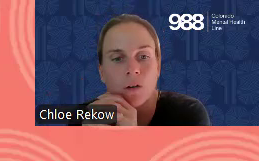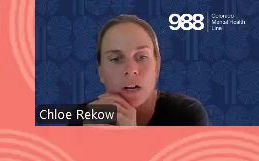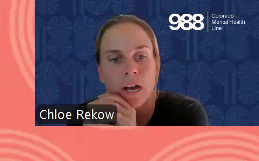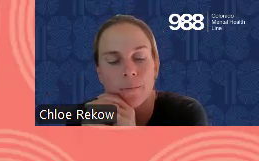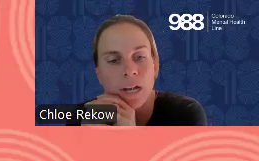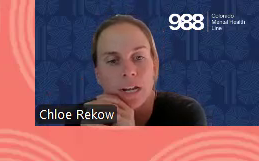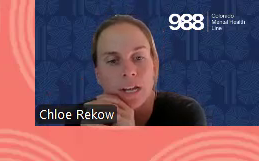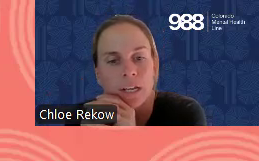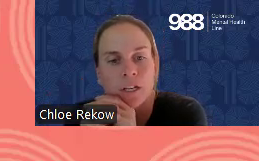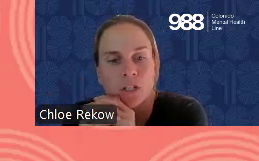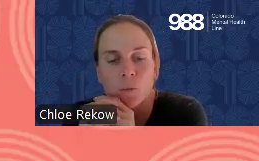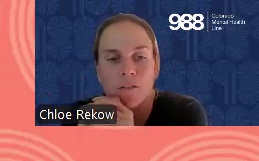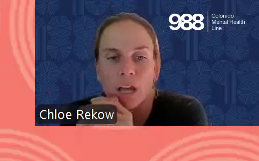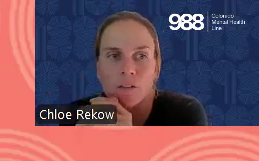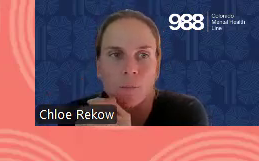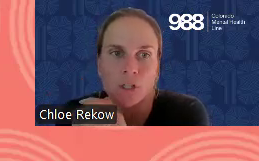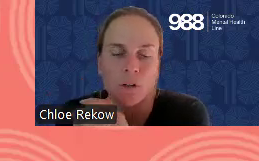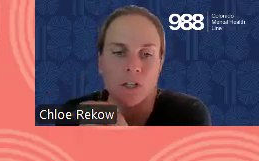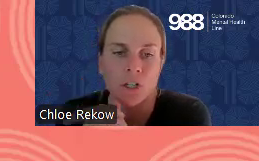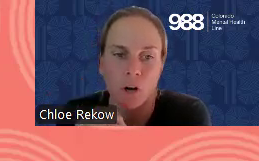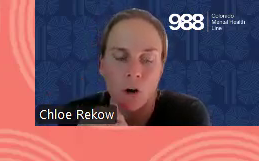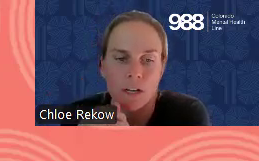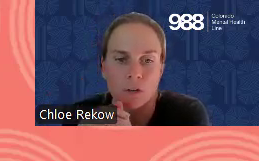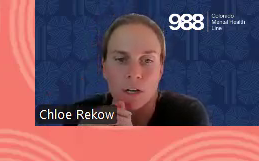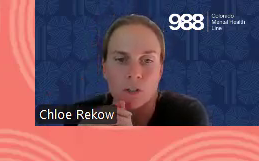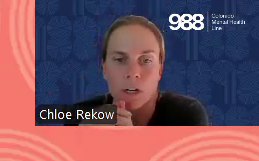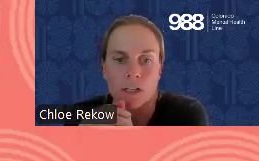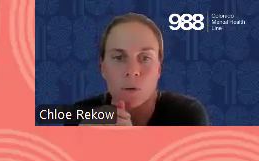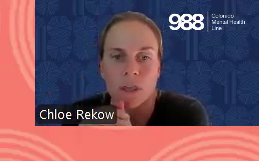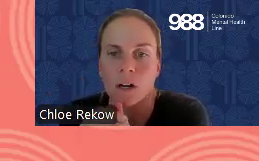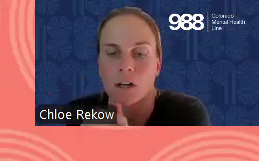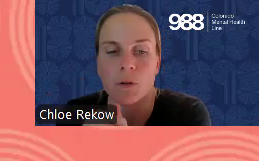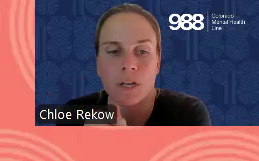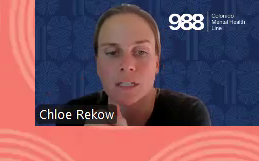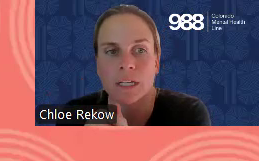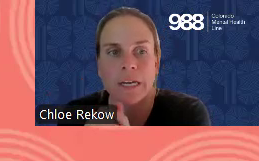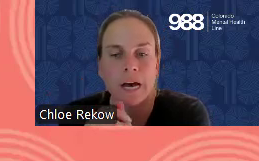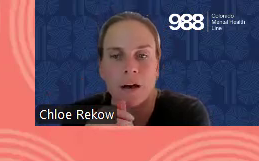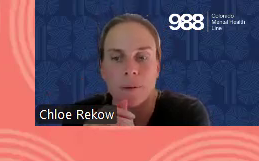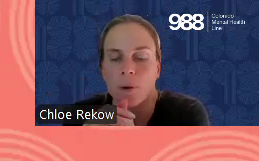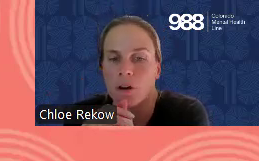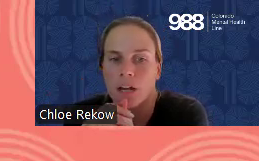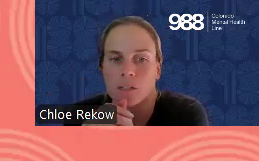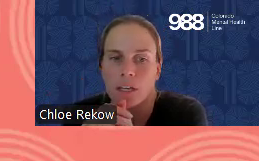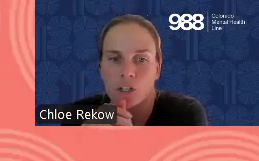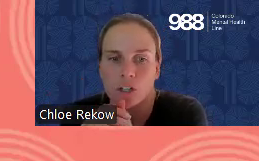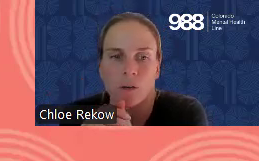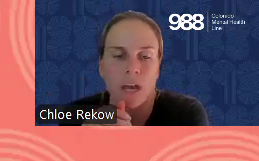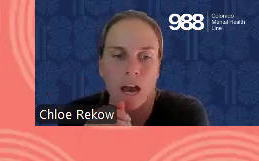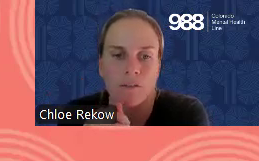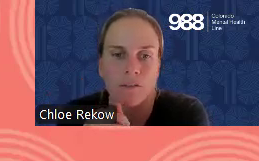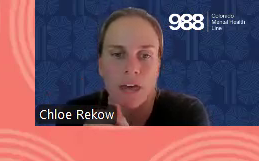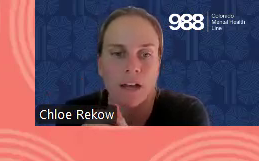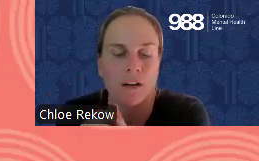knew about 988. So we have a lot of opportunity to grow and to raise awareness within our communities. And part of that is making sure